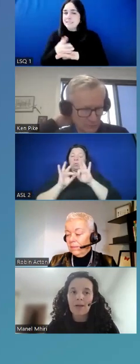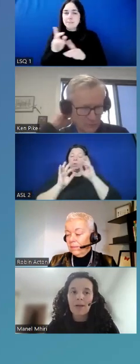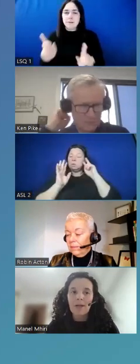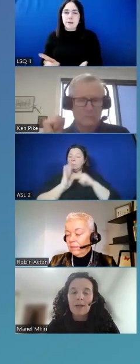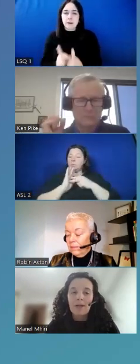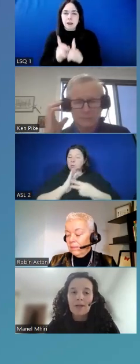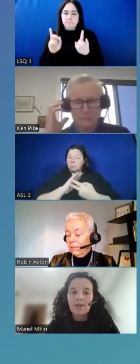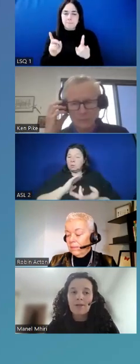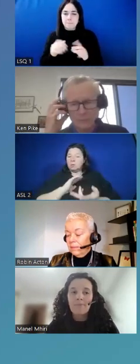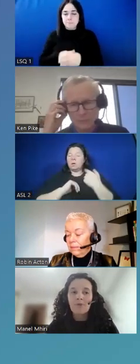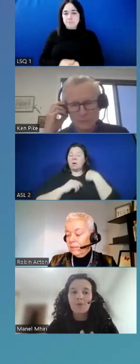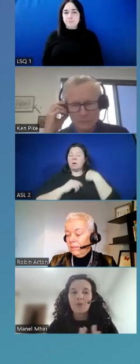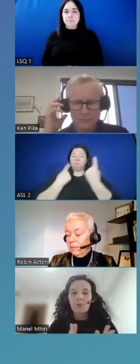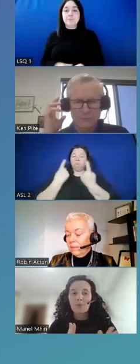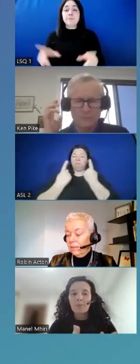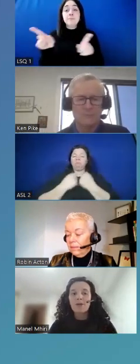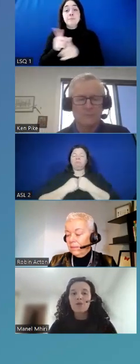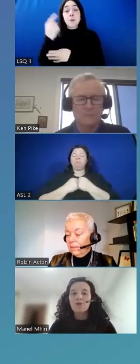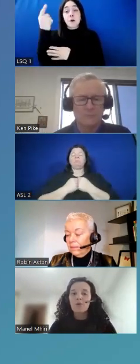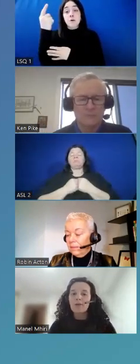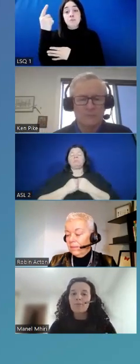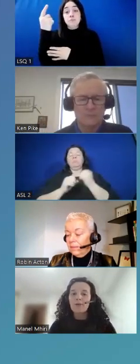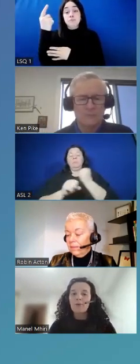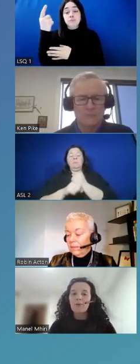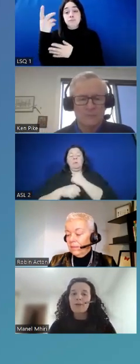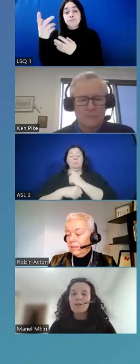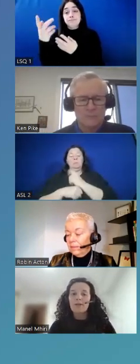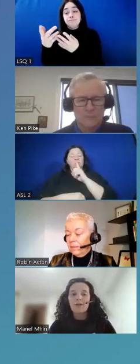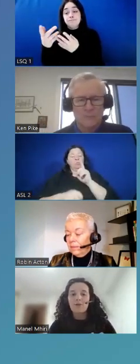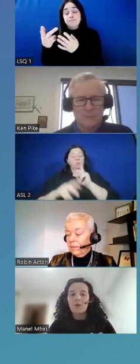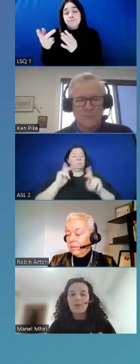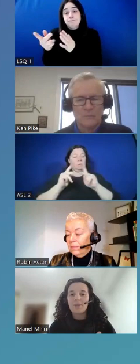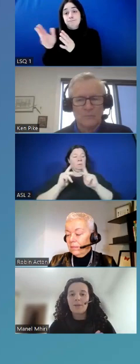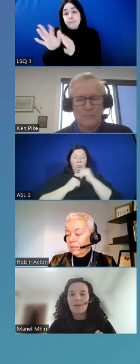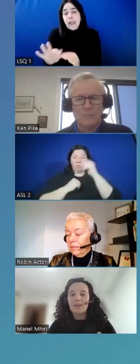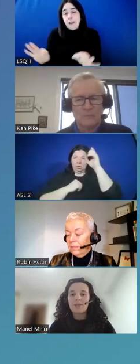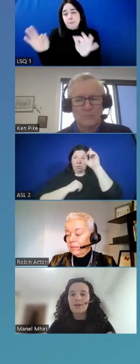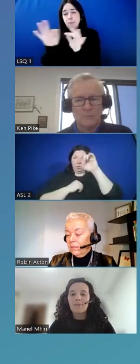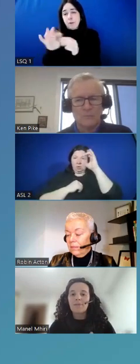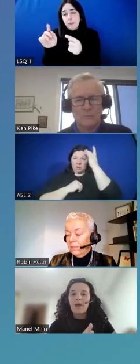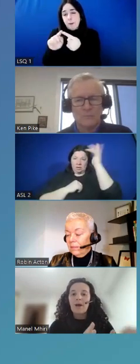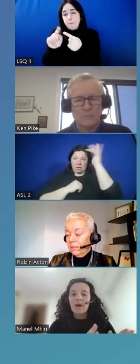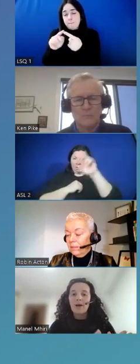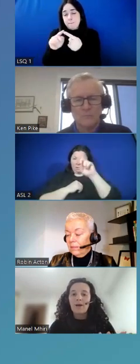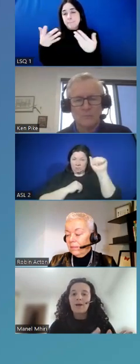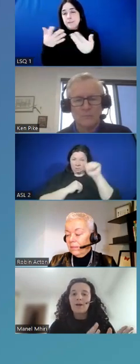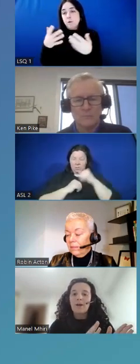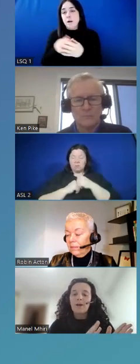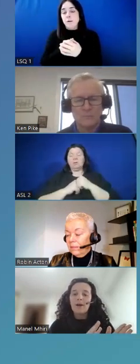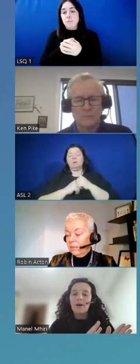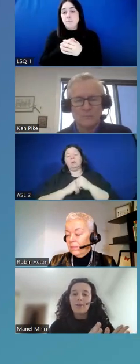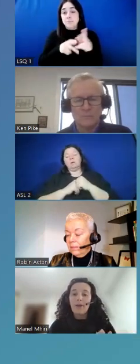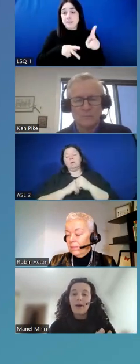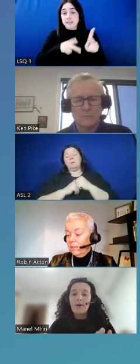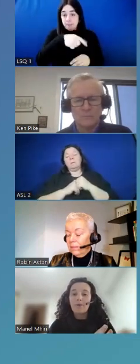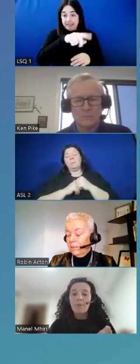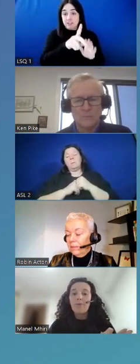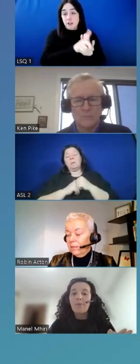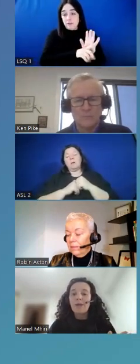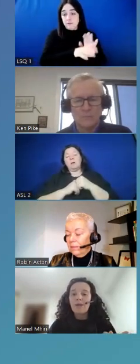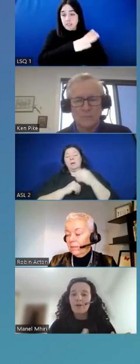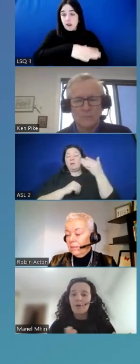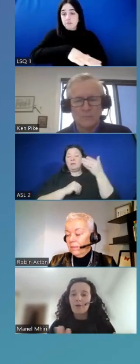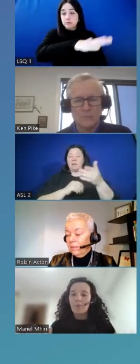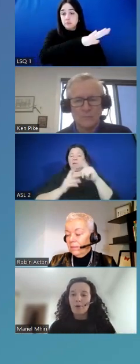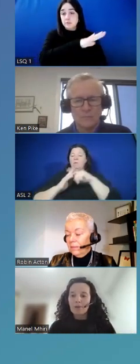consider is to make sure that people with intellectual disabilities are there from